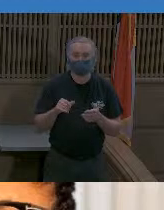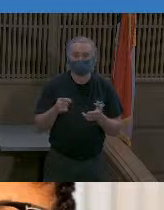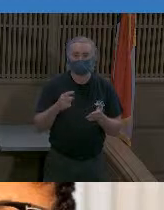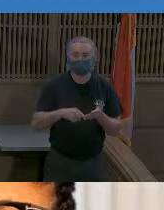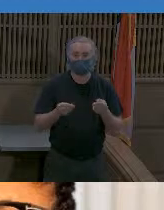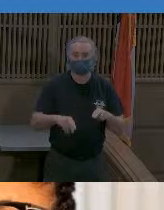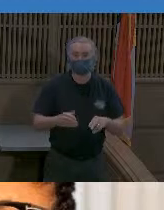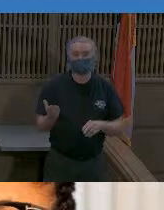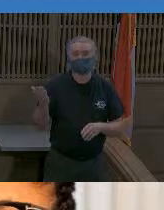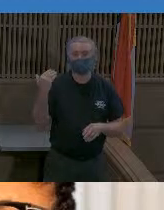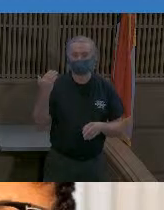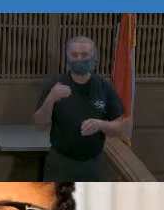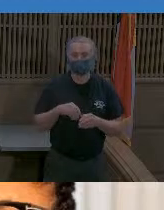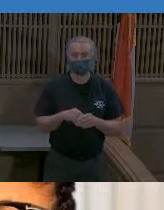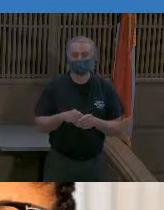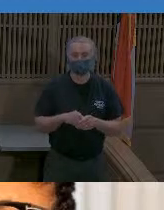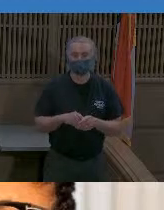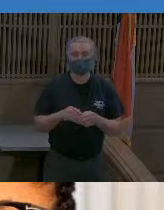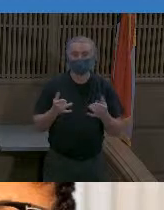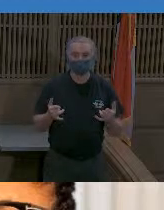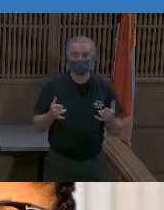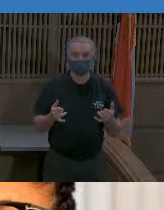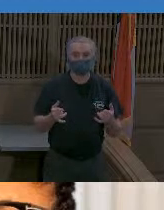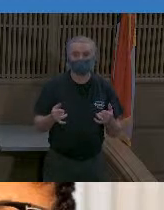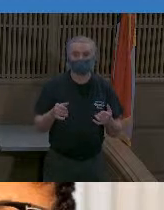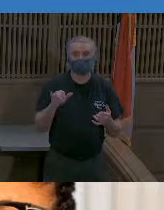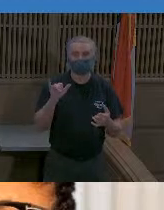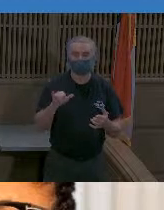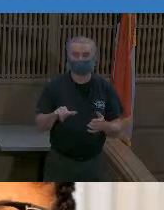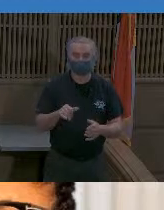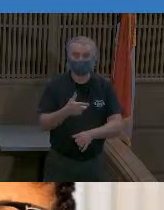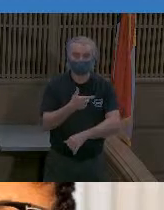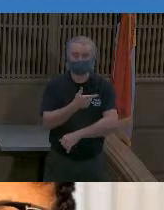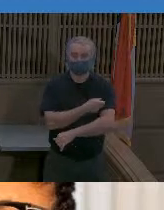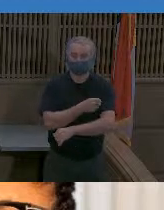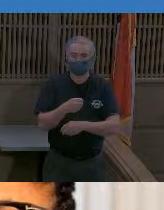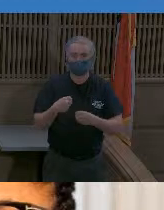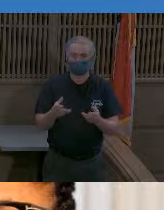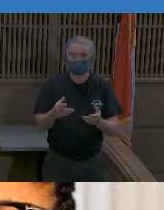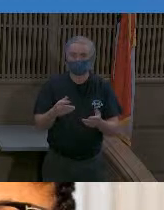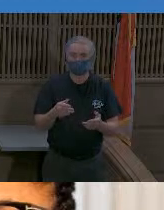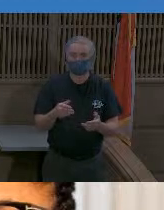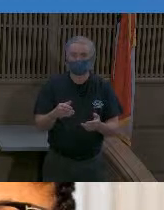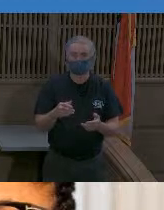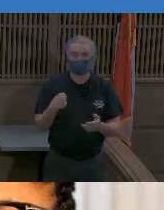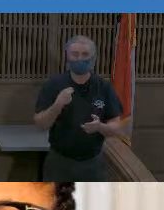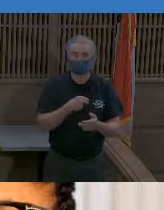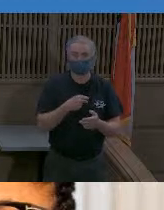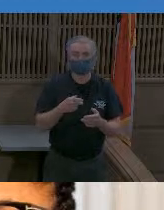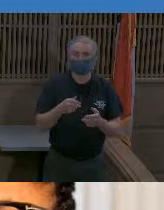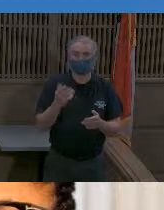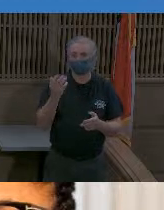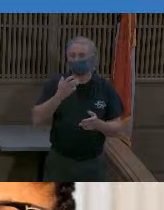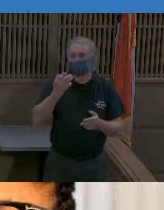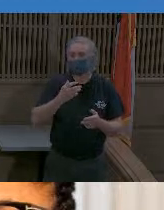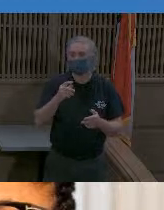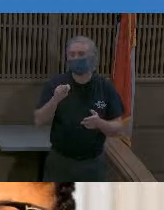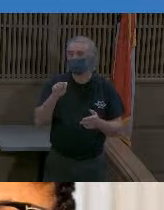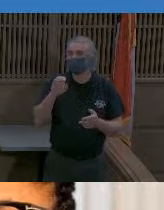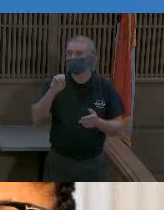not a race. And I think that this is an incredibly valuable tool that we have here in our community.